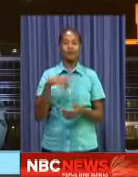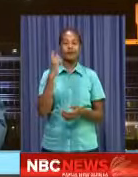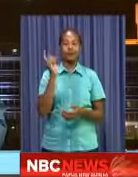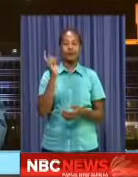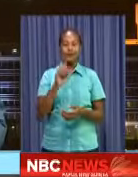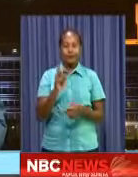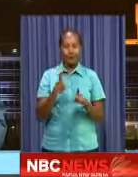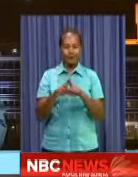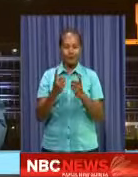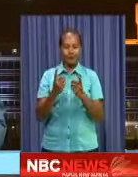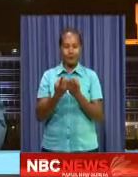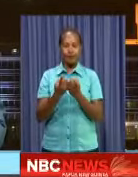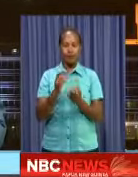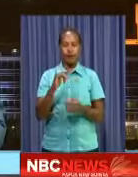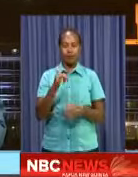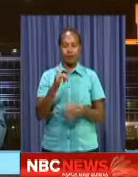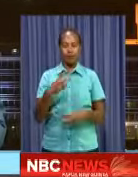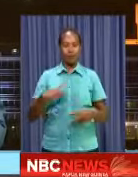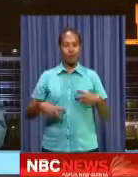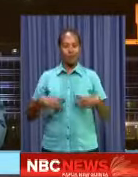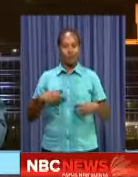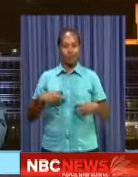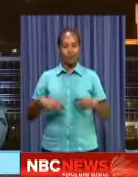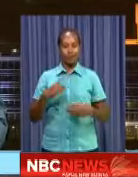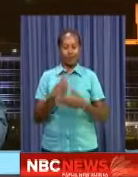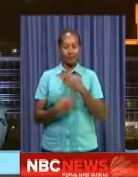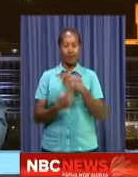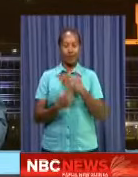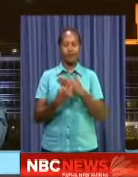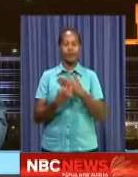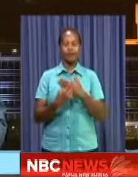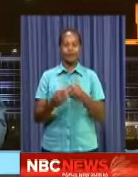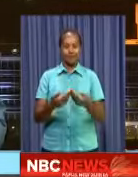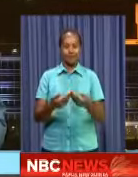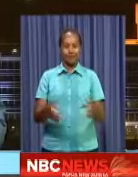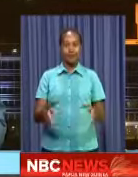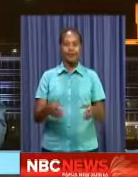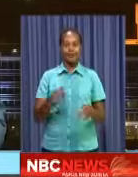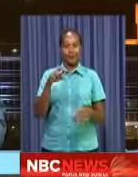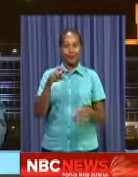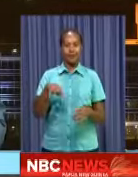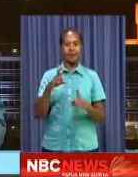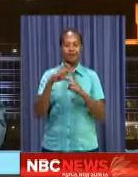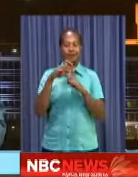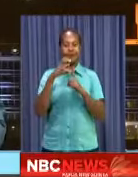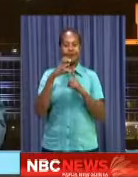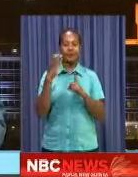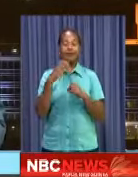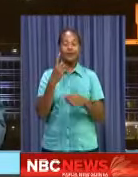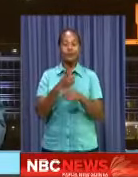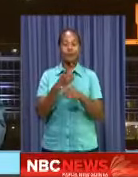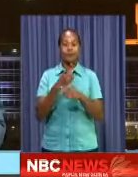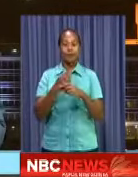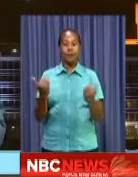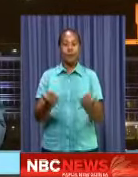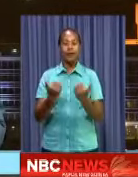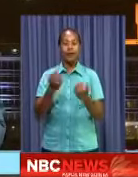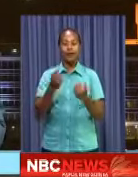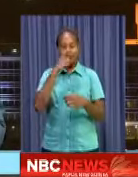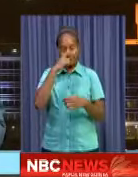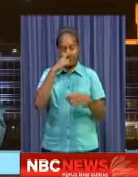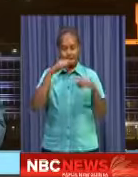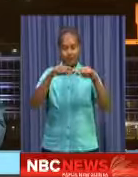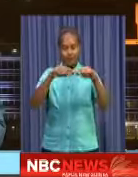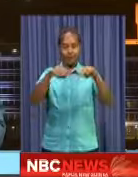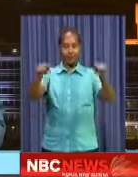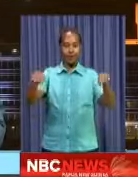and start new lives during this Christmas. He was speaking to hundreds of people at the Andaja Oval in Taripori, Hala